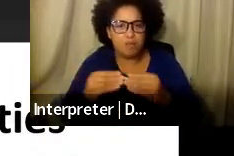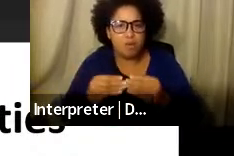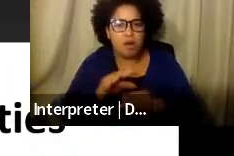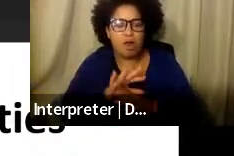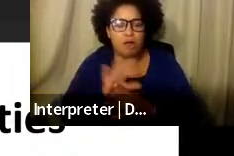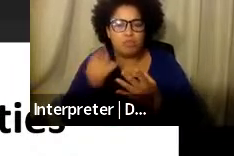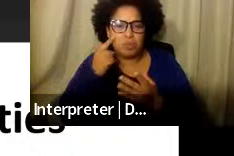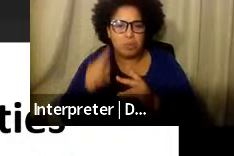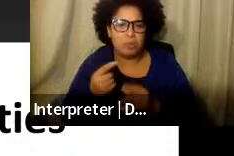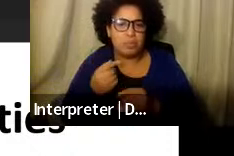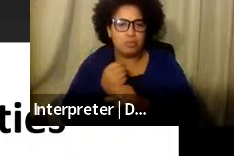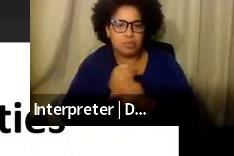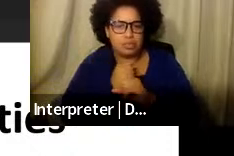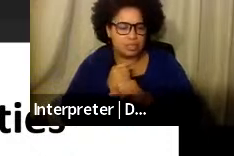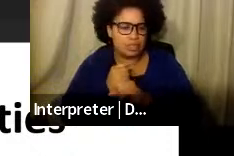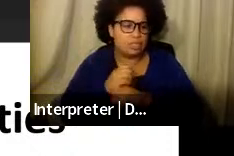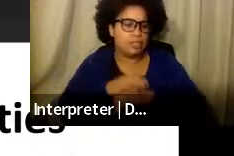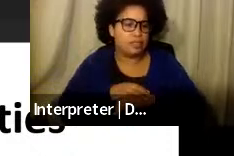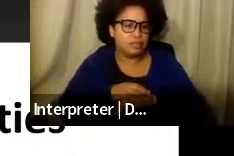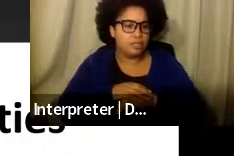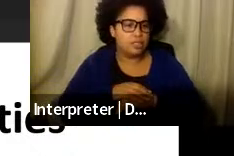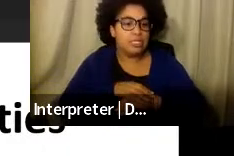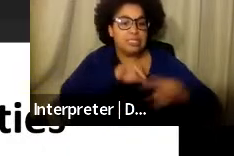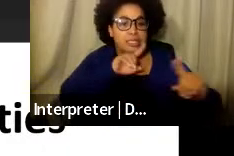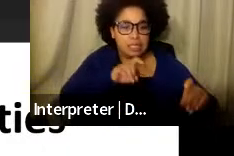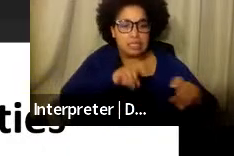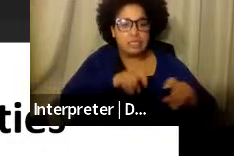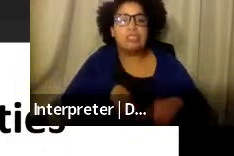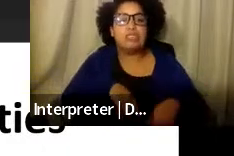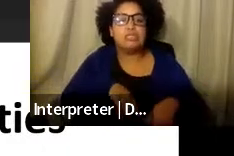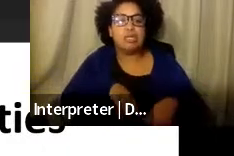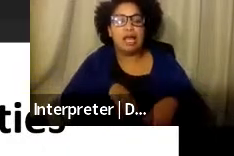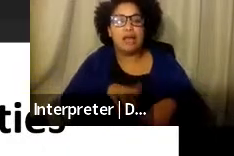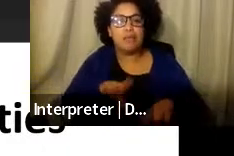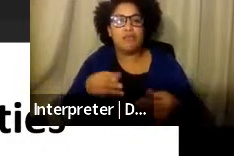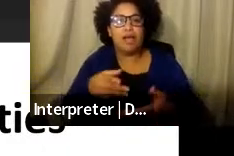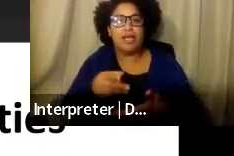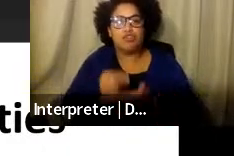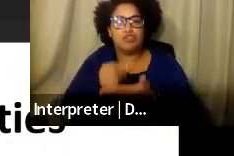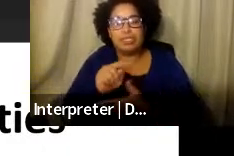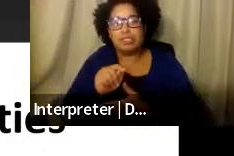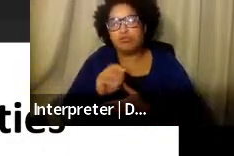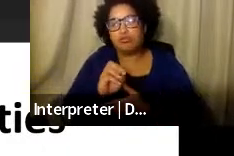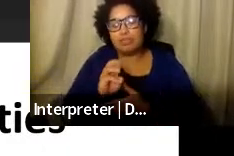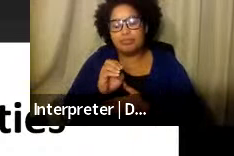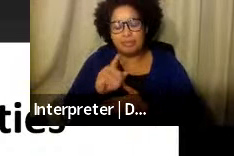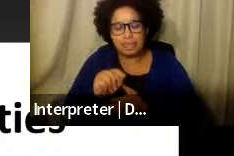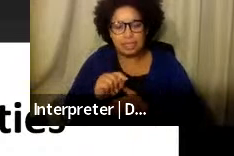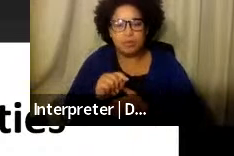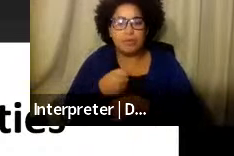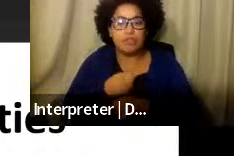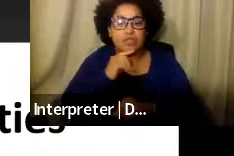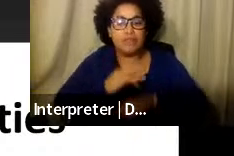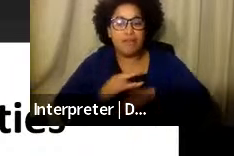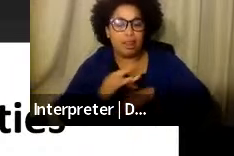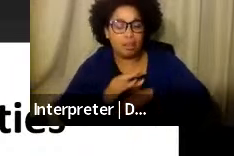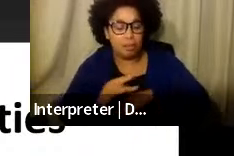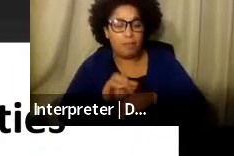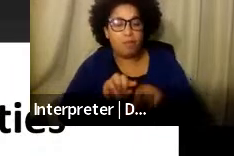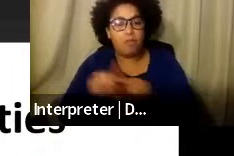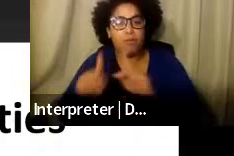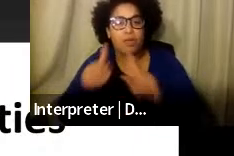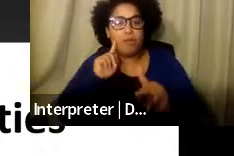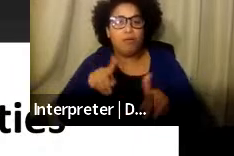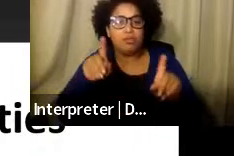treatment, we're continuing to really focus on making sure testing is available, but making sure people that test